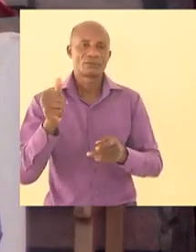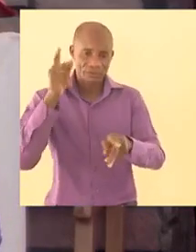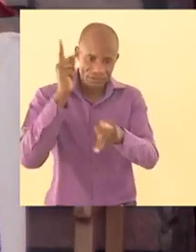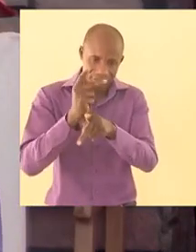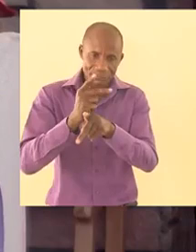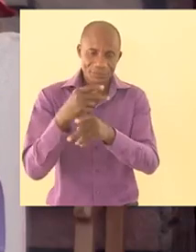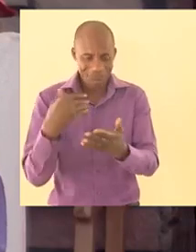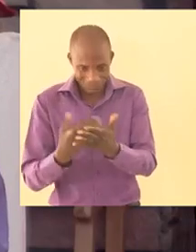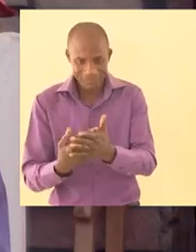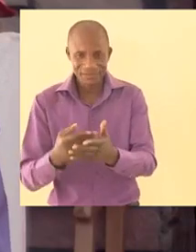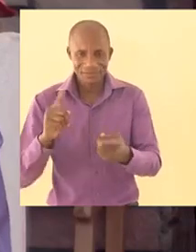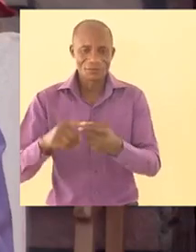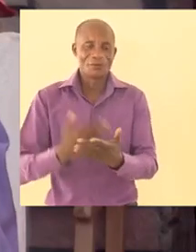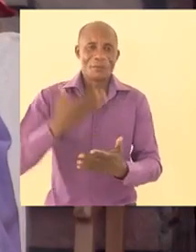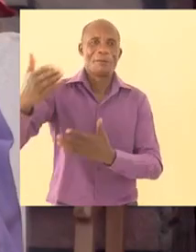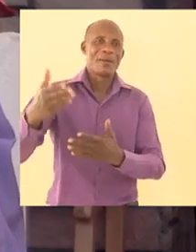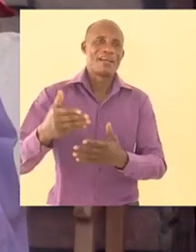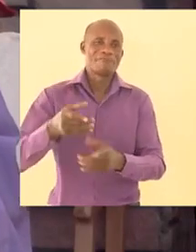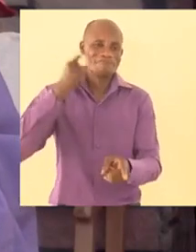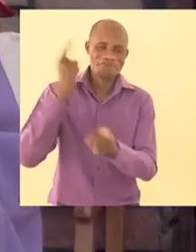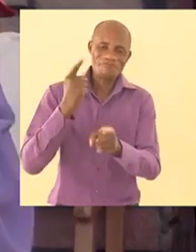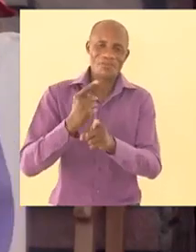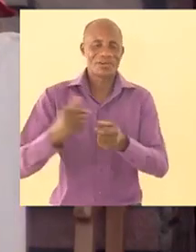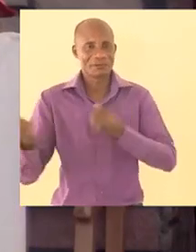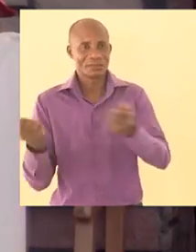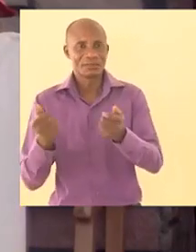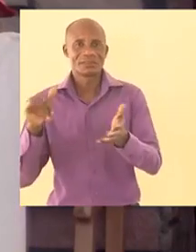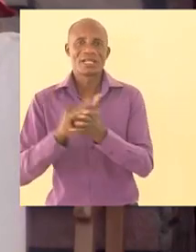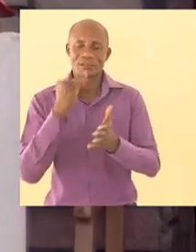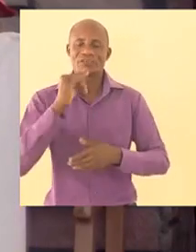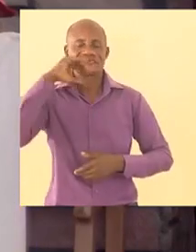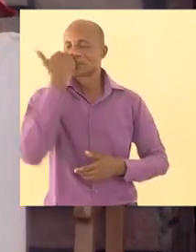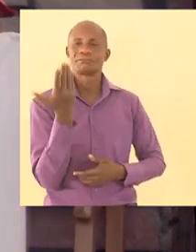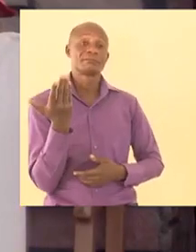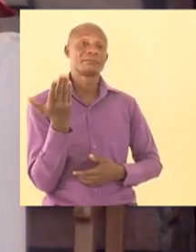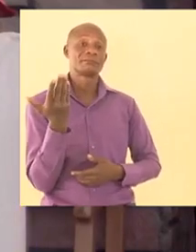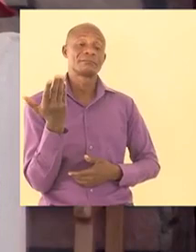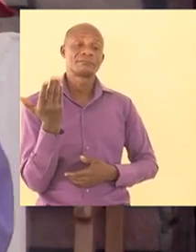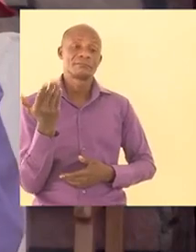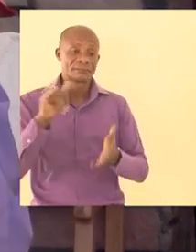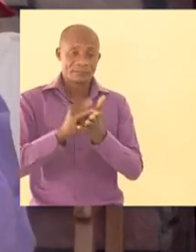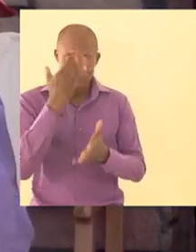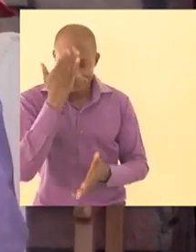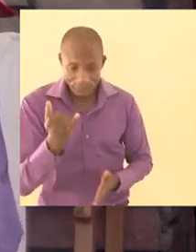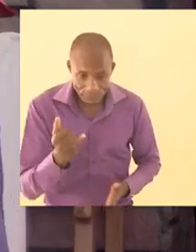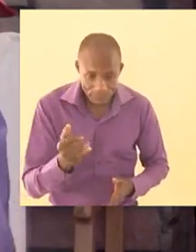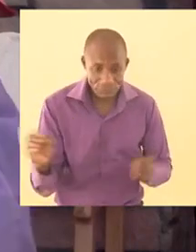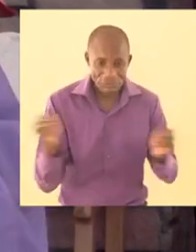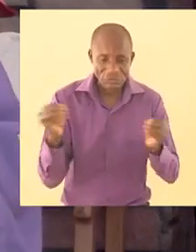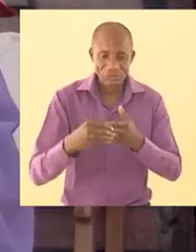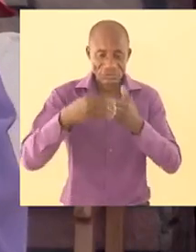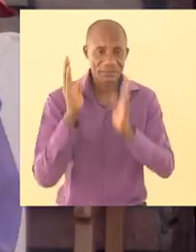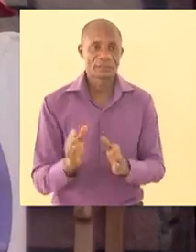in order to buy a Lamborghini. Because that would be a scandal. And that is why there is no